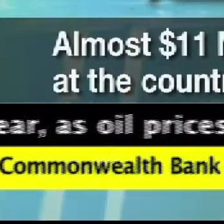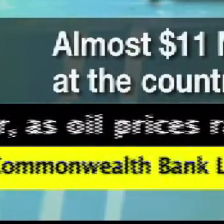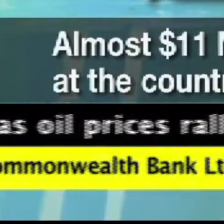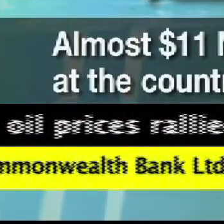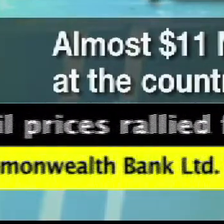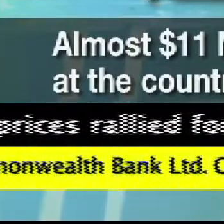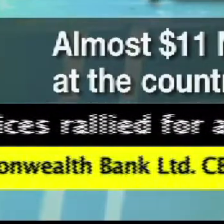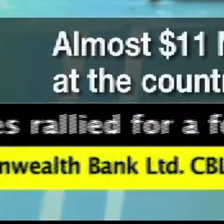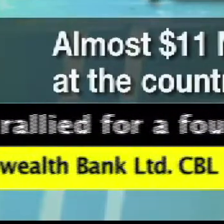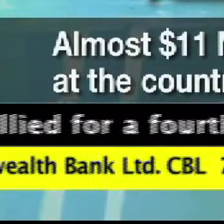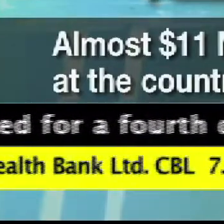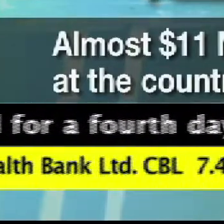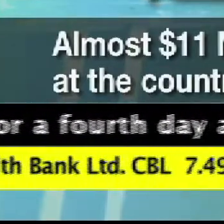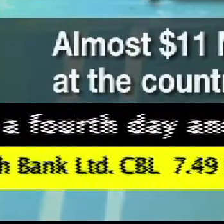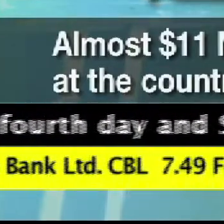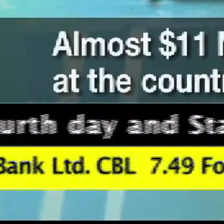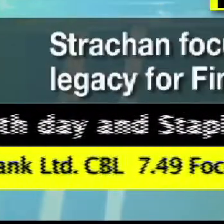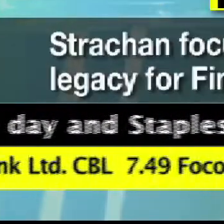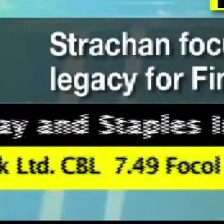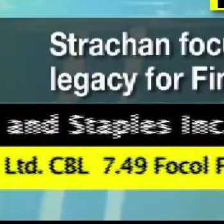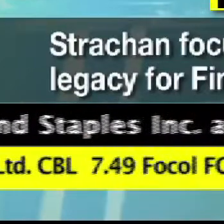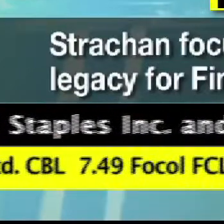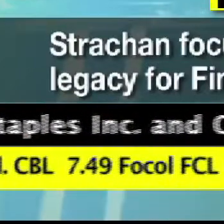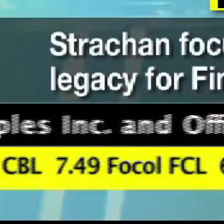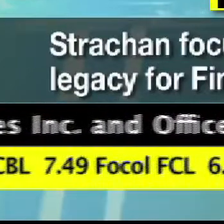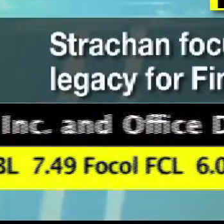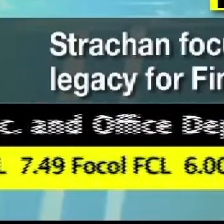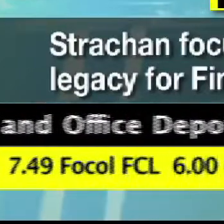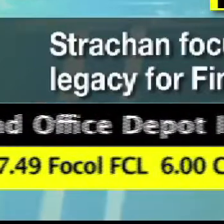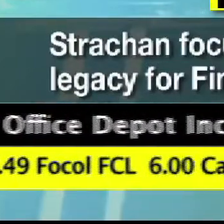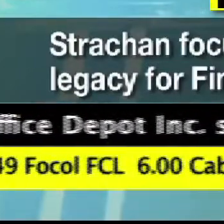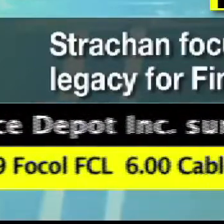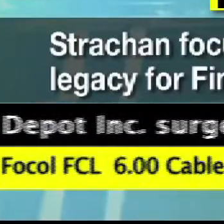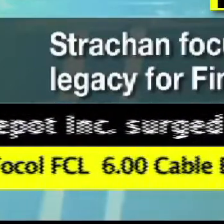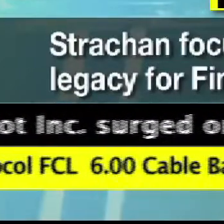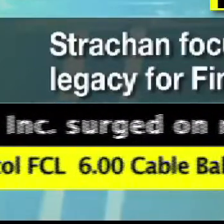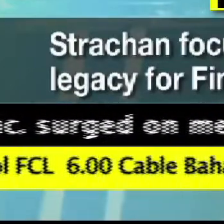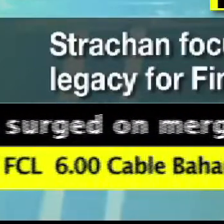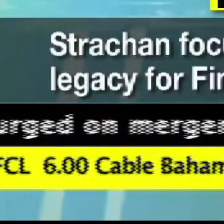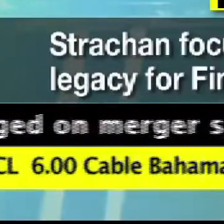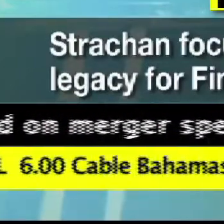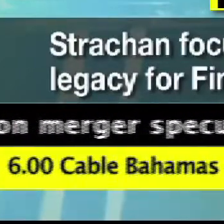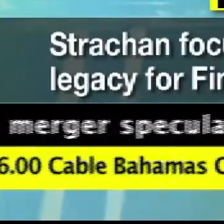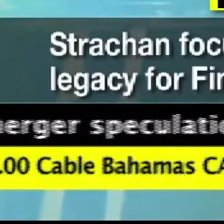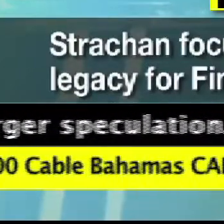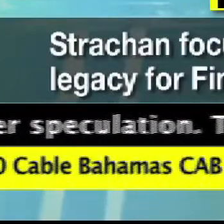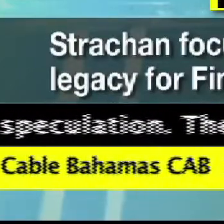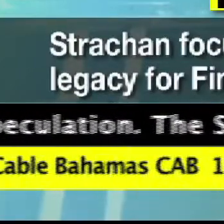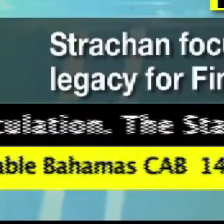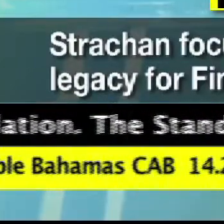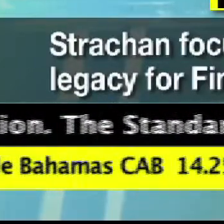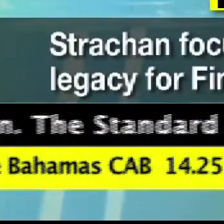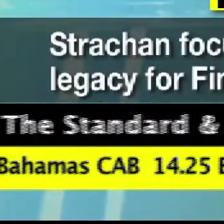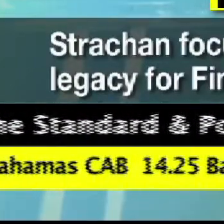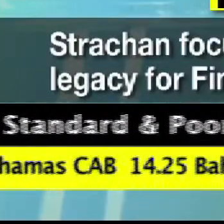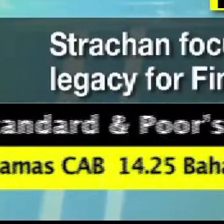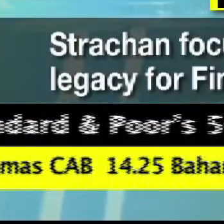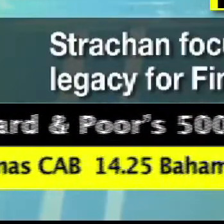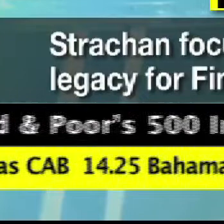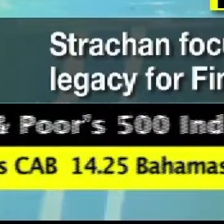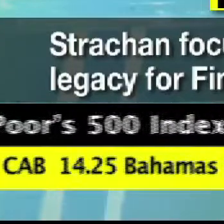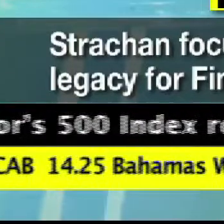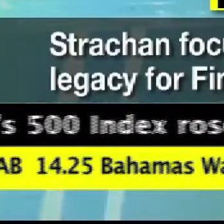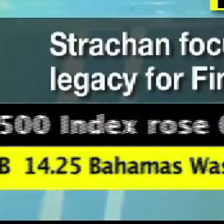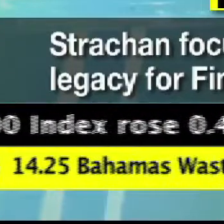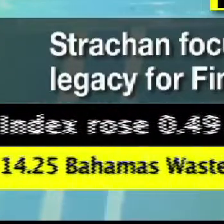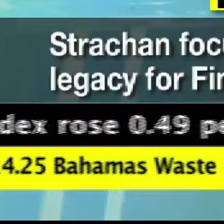That was implemented on January 1st. In other business news, the focus is always on creating a stronger financial services